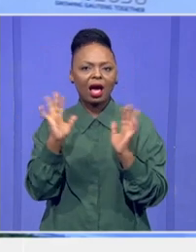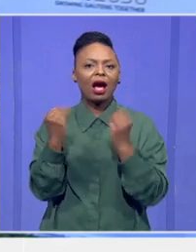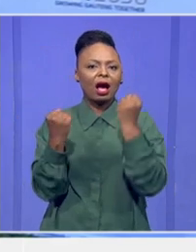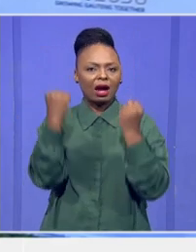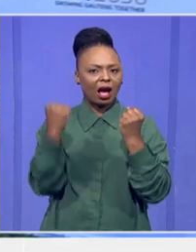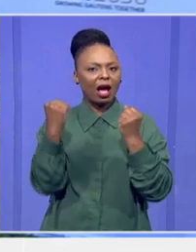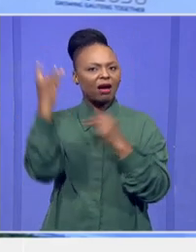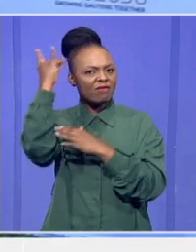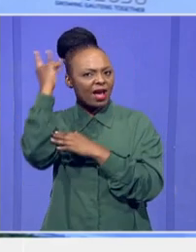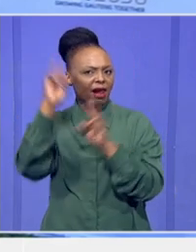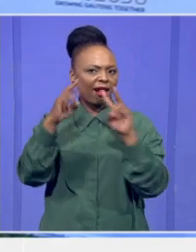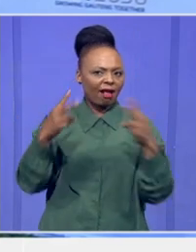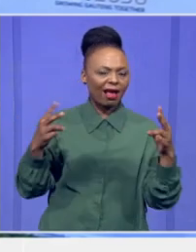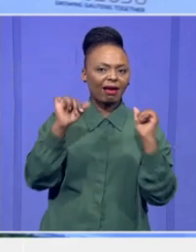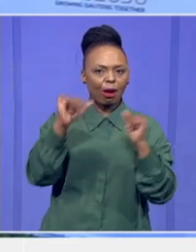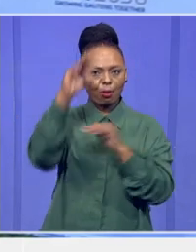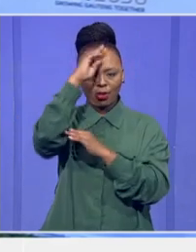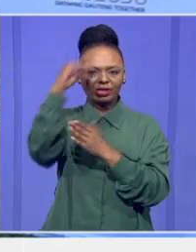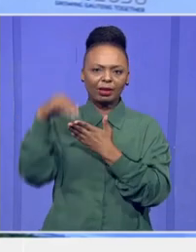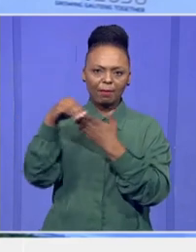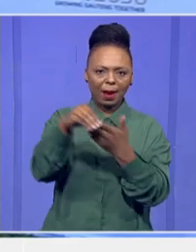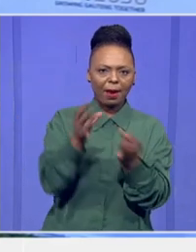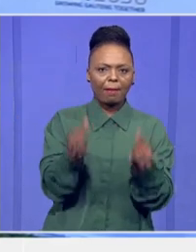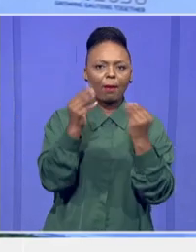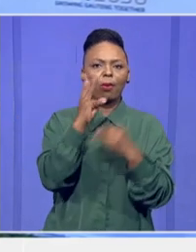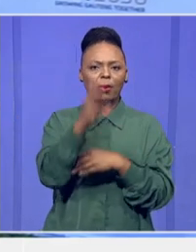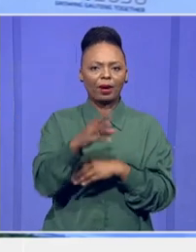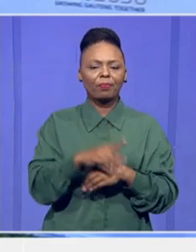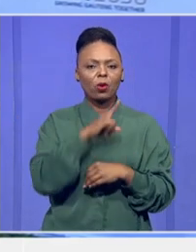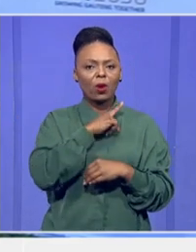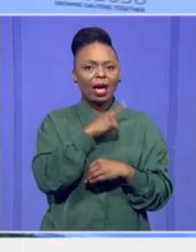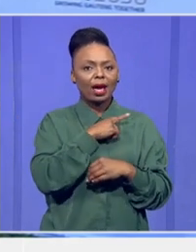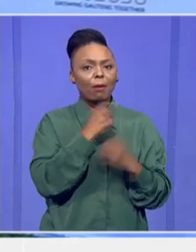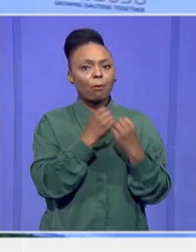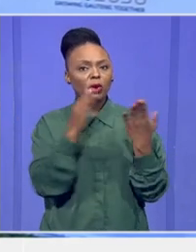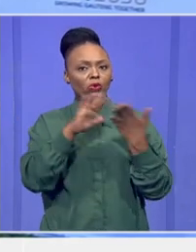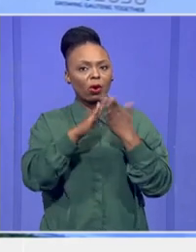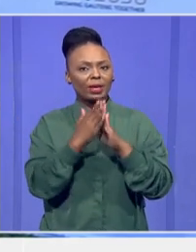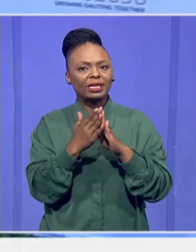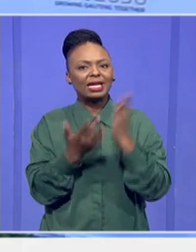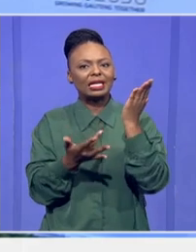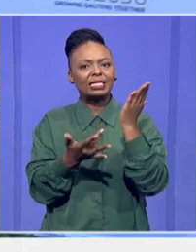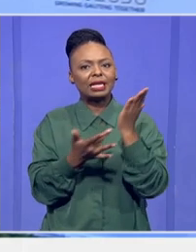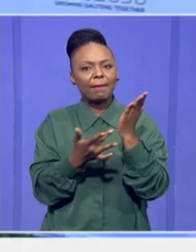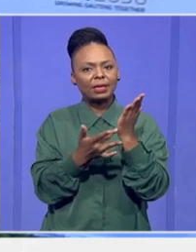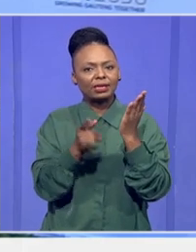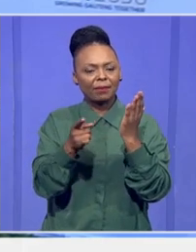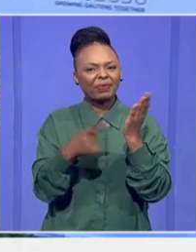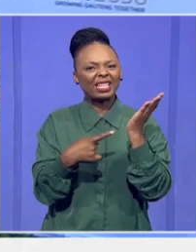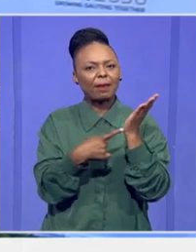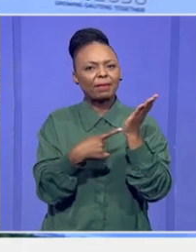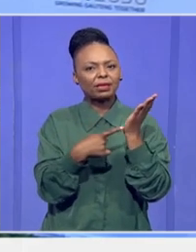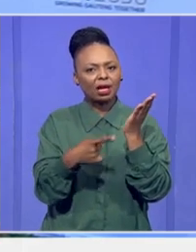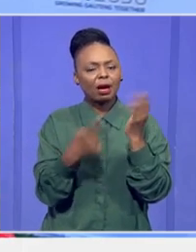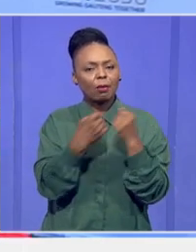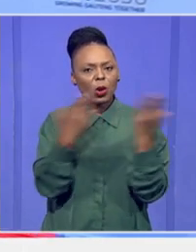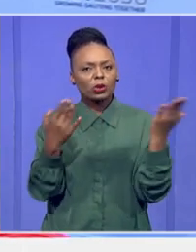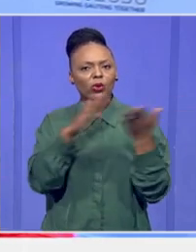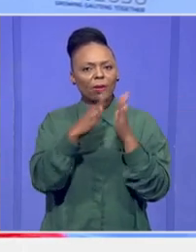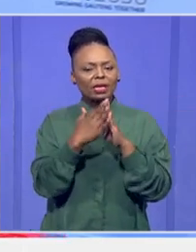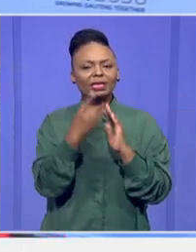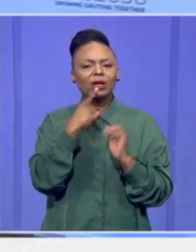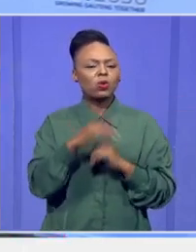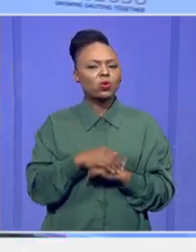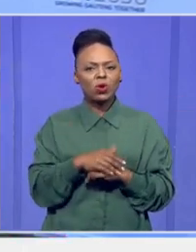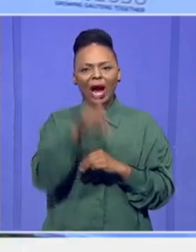of the complaints that came from residents in Tembisa yesterday, where we were, which is also a crime